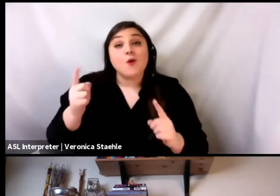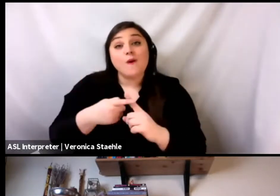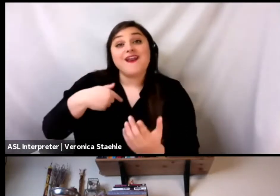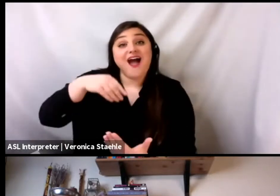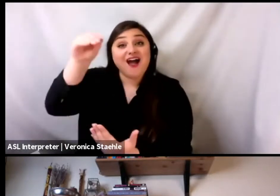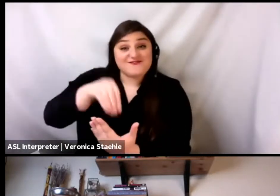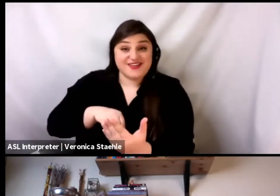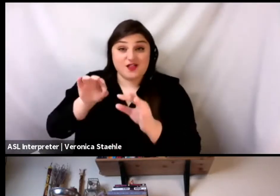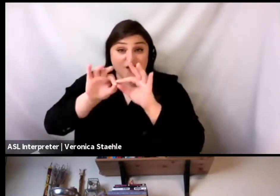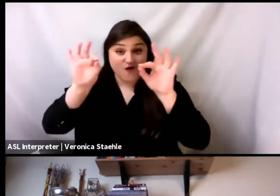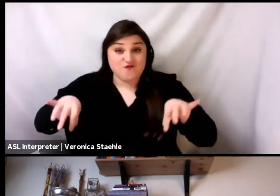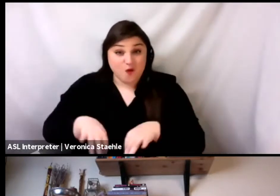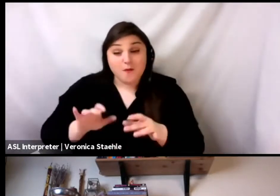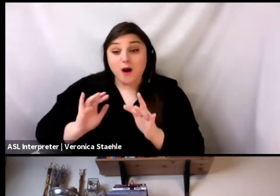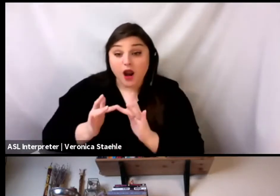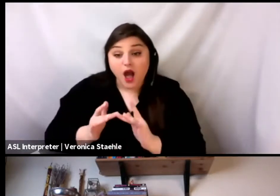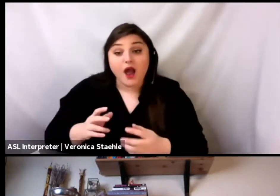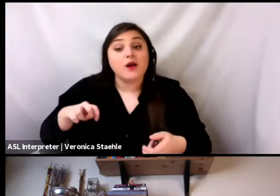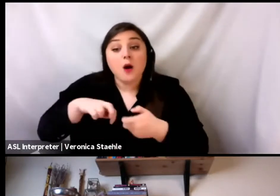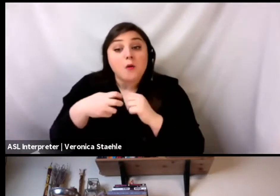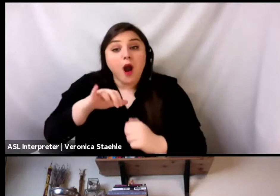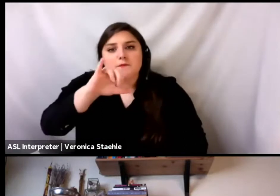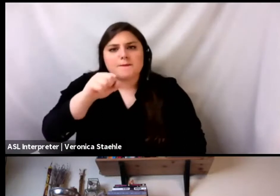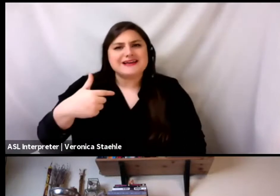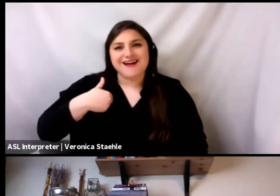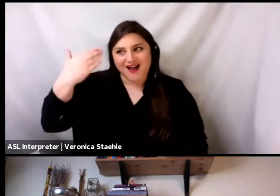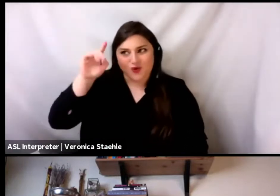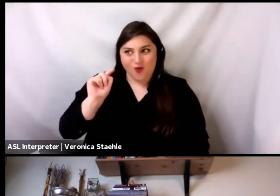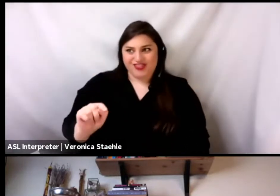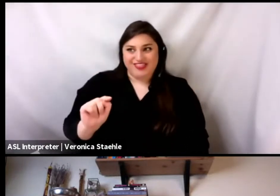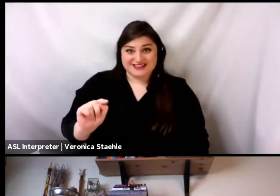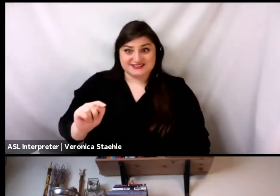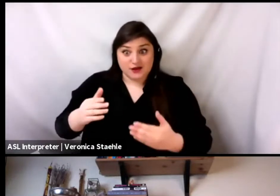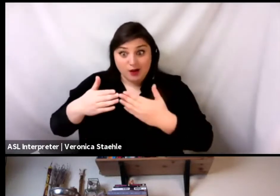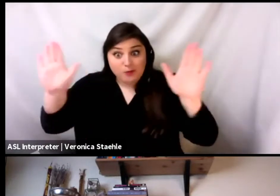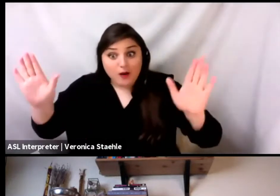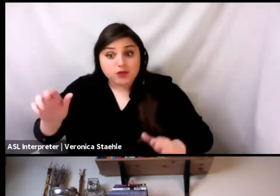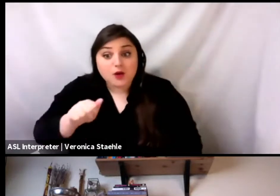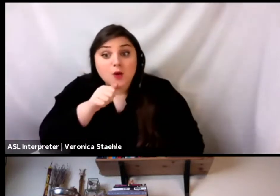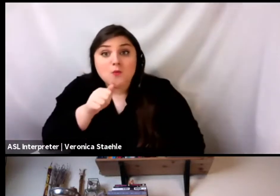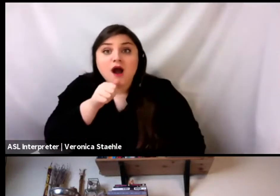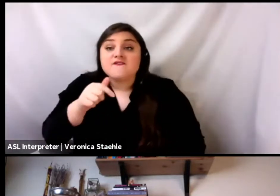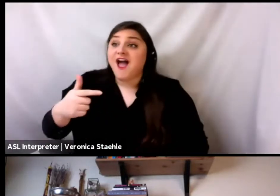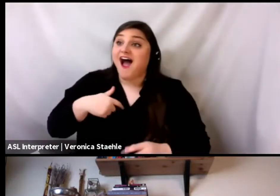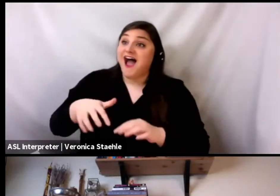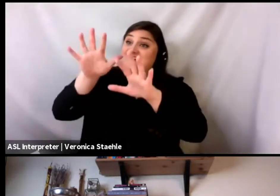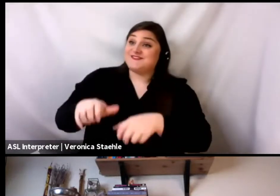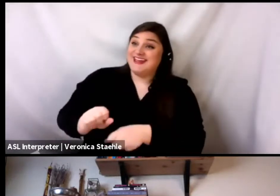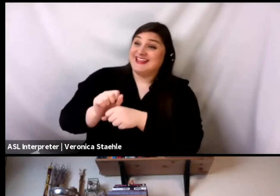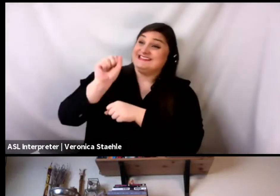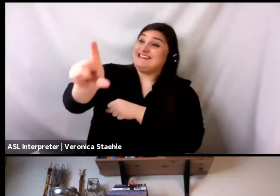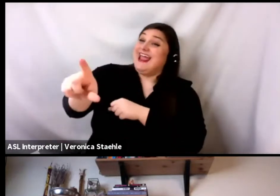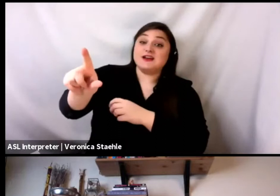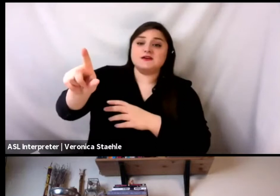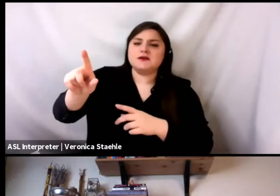that data is going to, right? It's just there is only a kind of like like gloss over